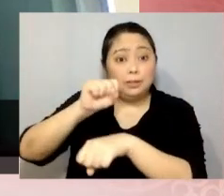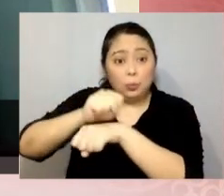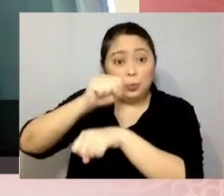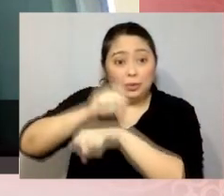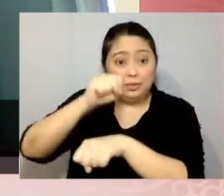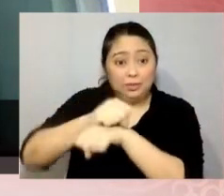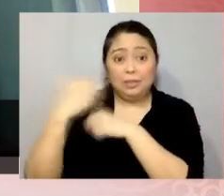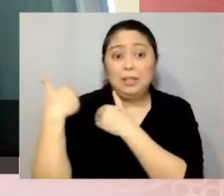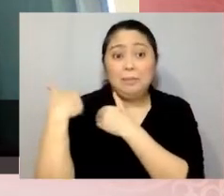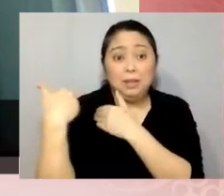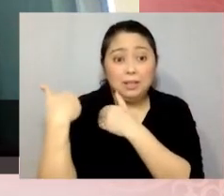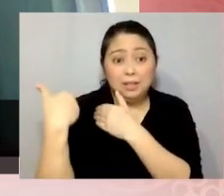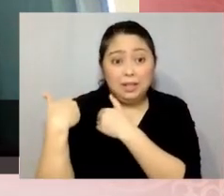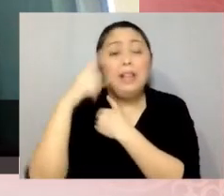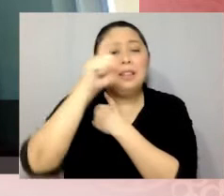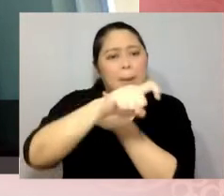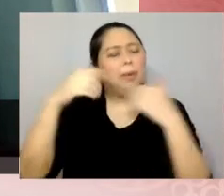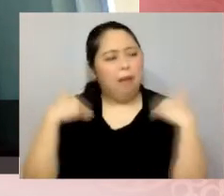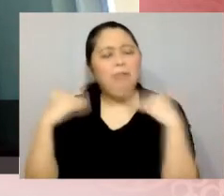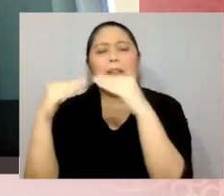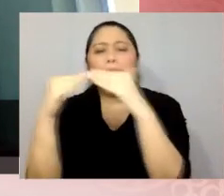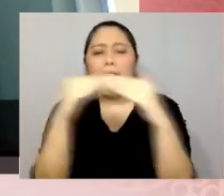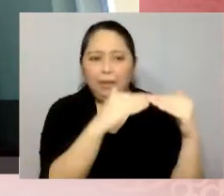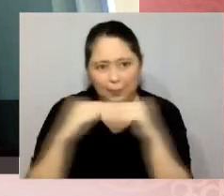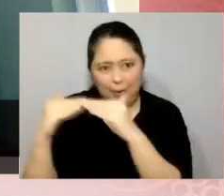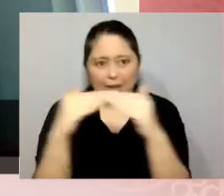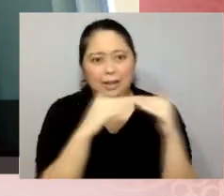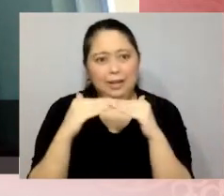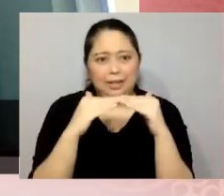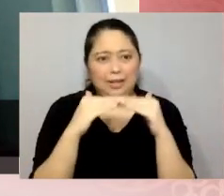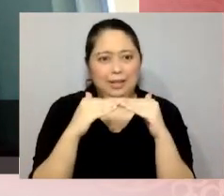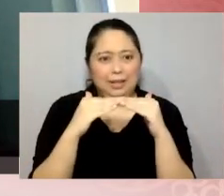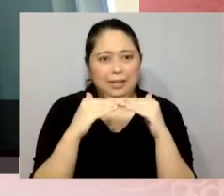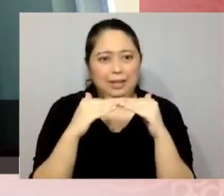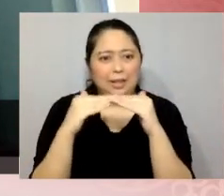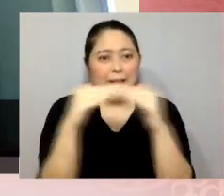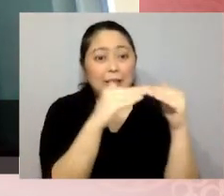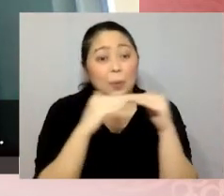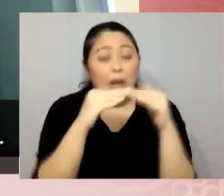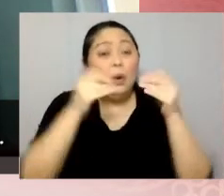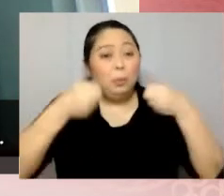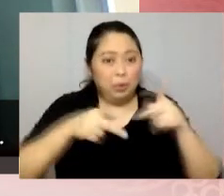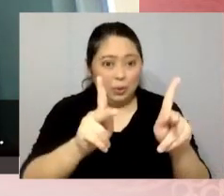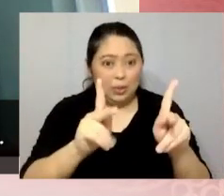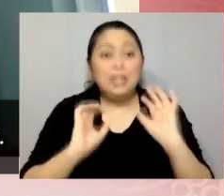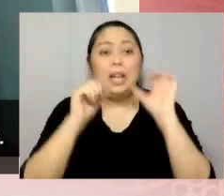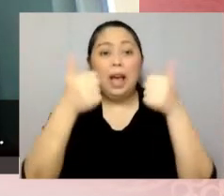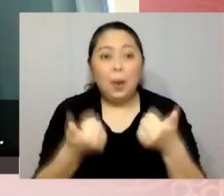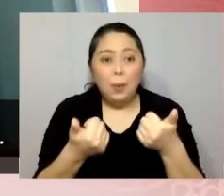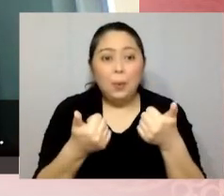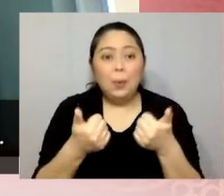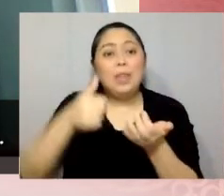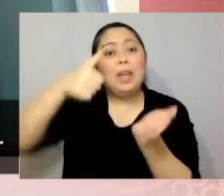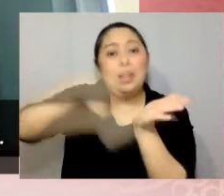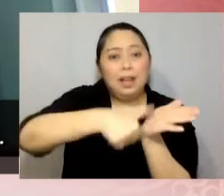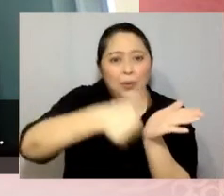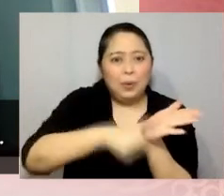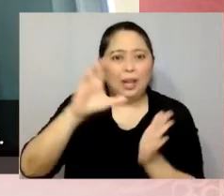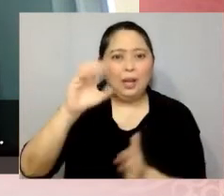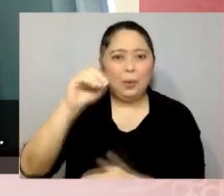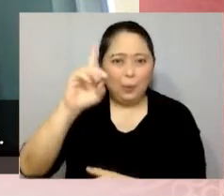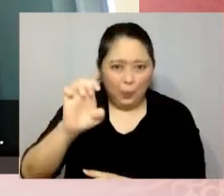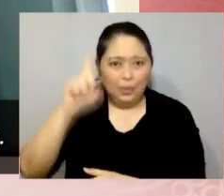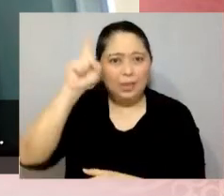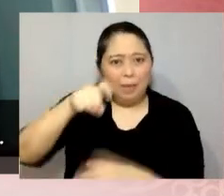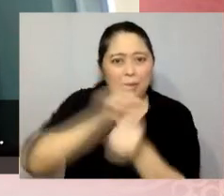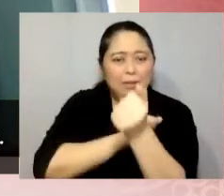have a level playing field by passing that electoral code which will democratize even